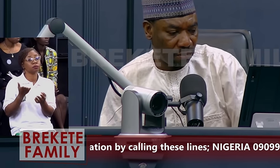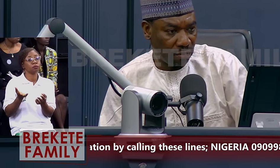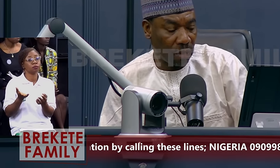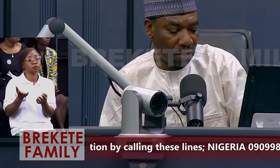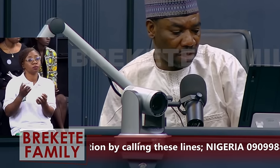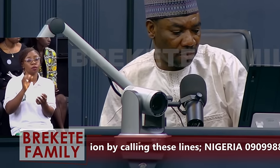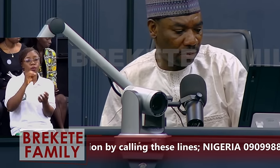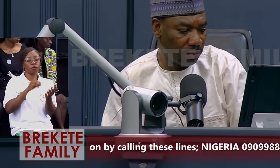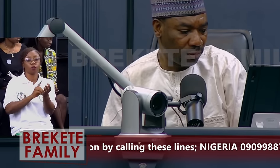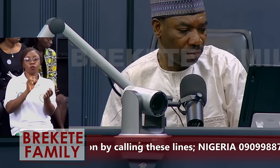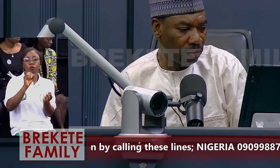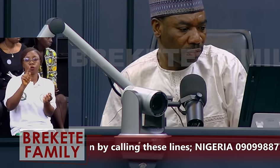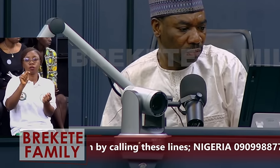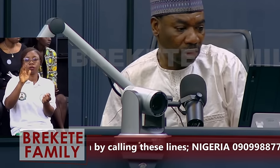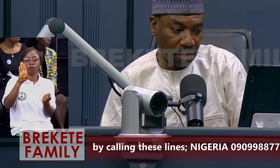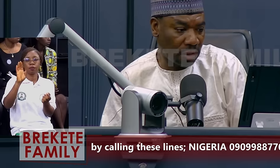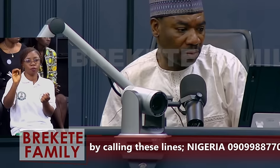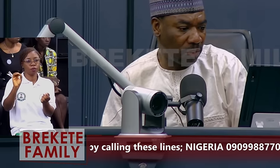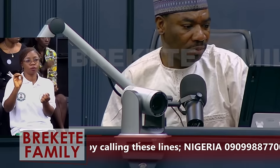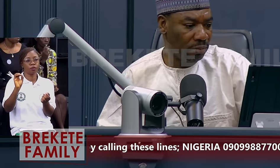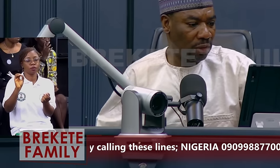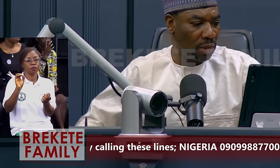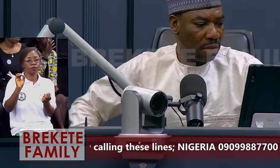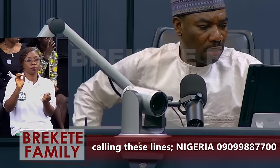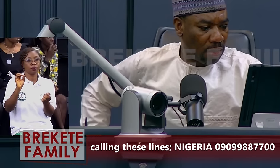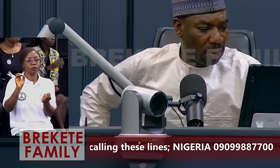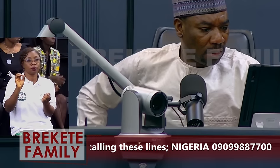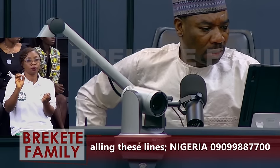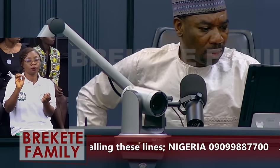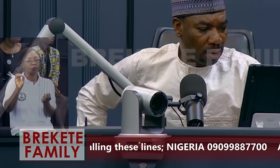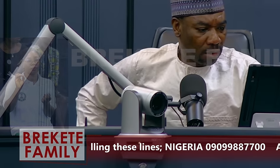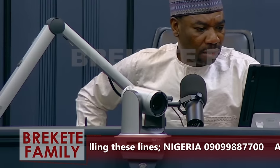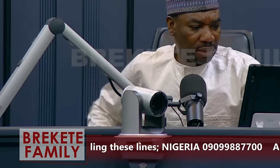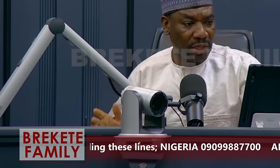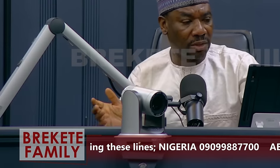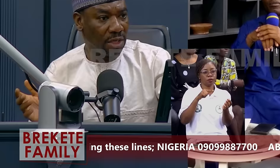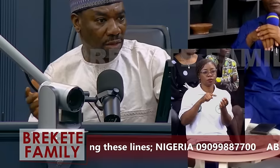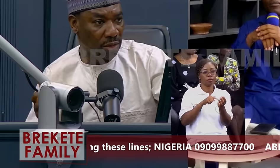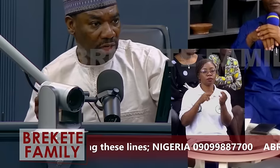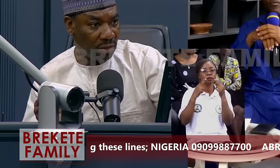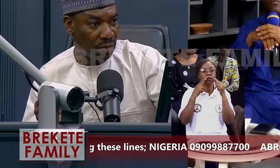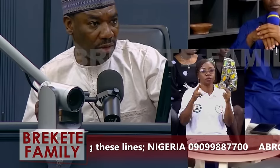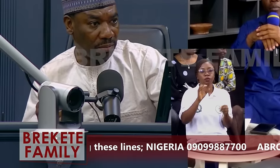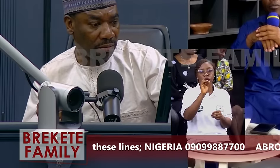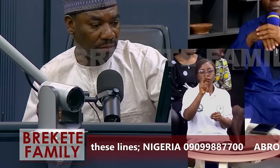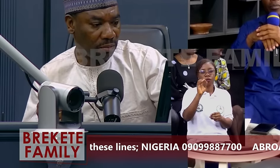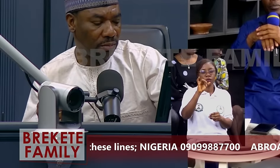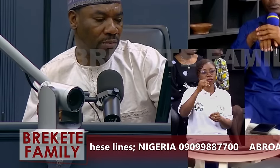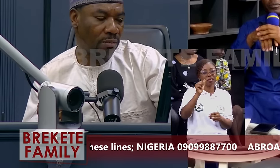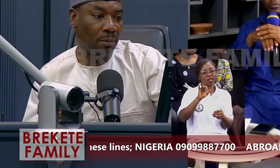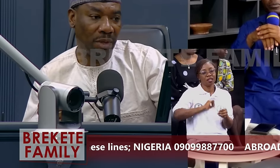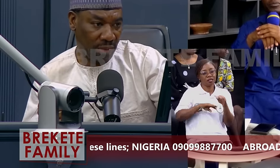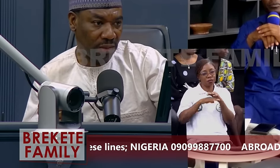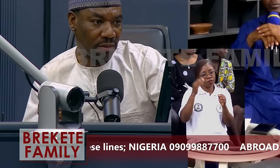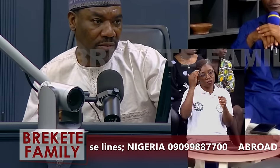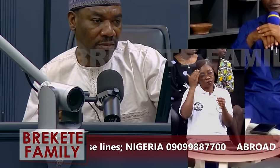Otabor. Dr. Otabor. Yes, sir. Dr. Otabor. Yes, sir. This innocent Onoja Anunua, but